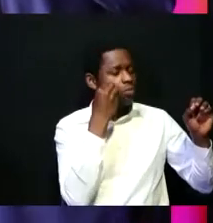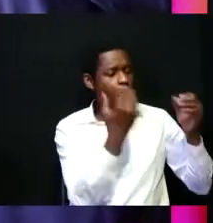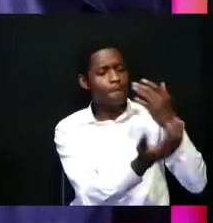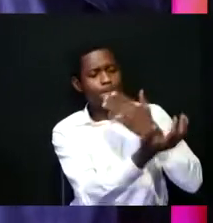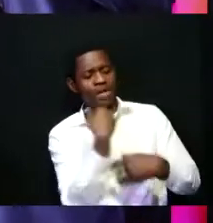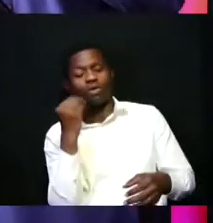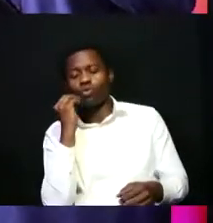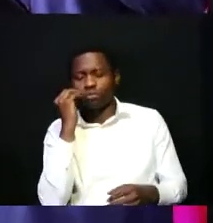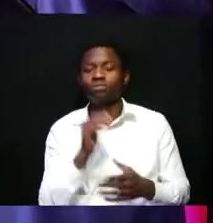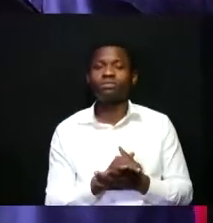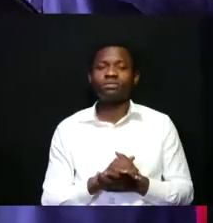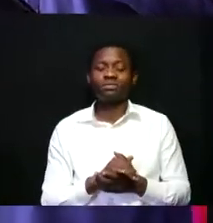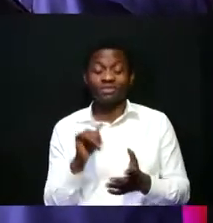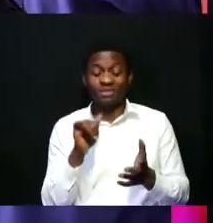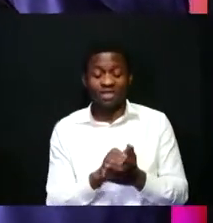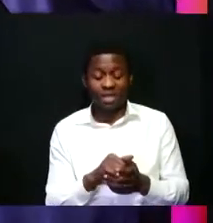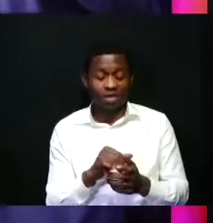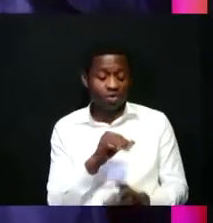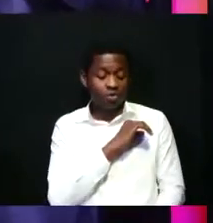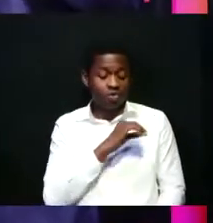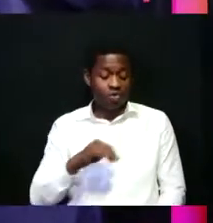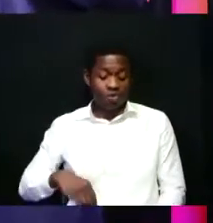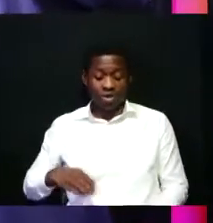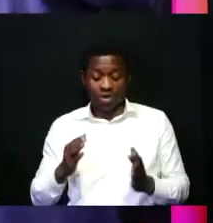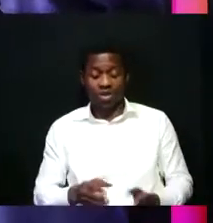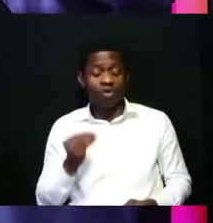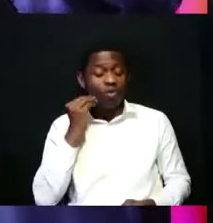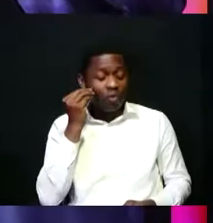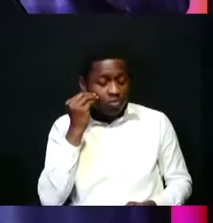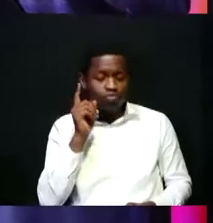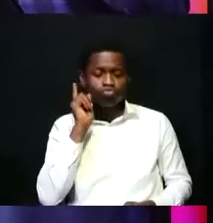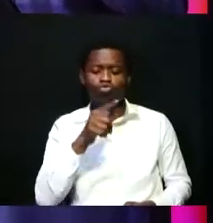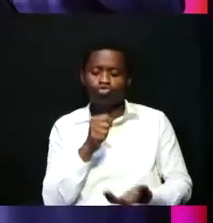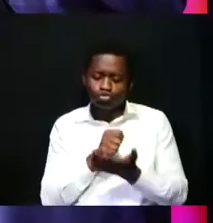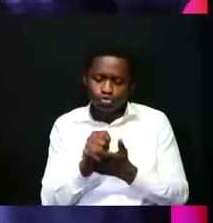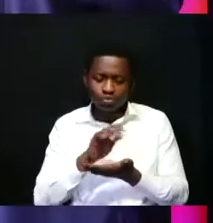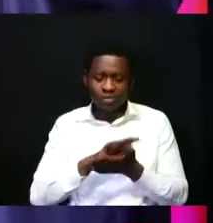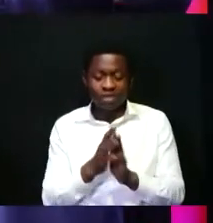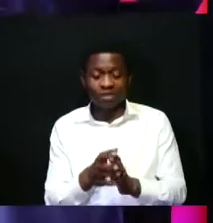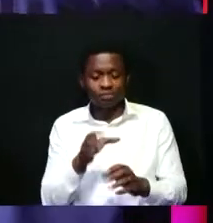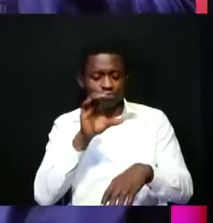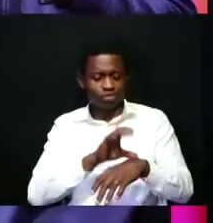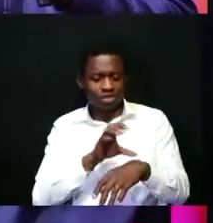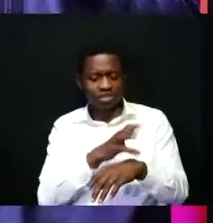The Christian homes will indeed be a church and a seminary.